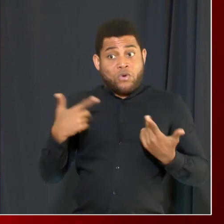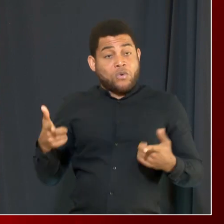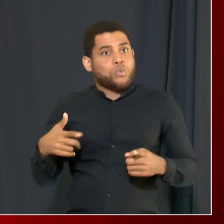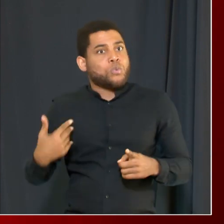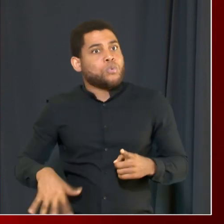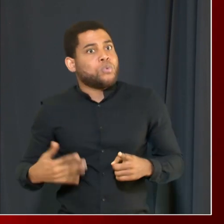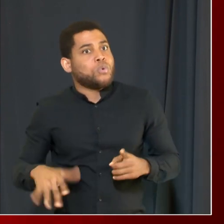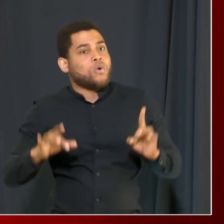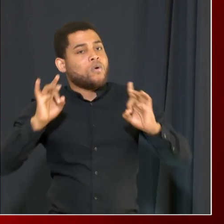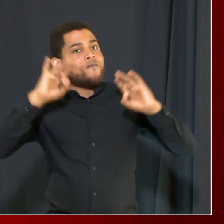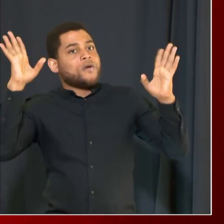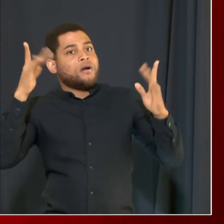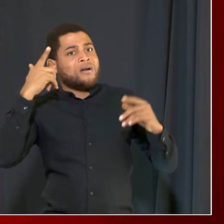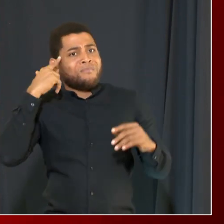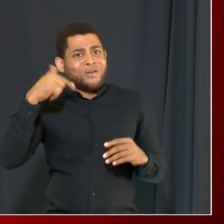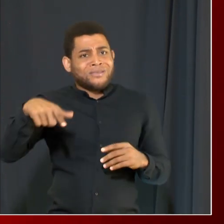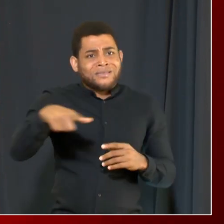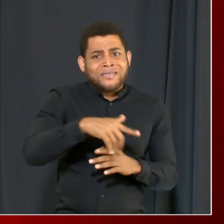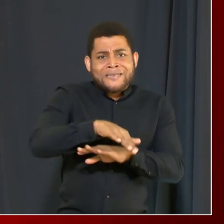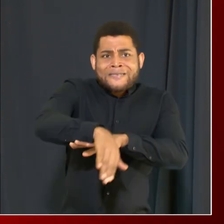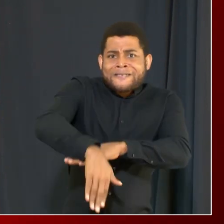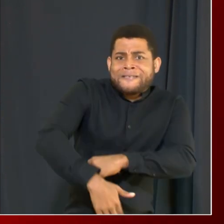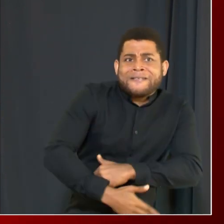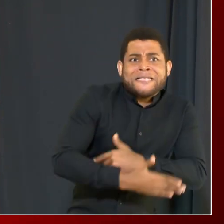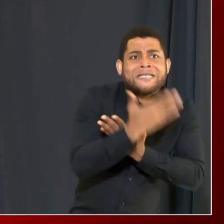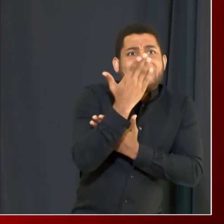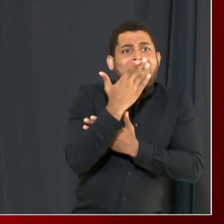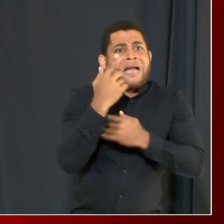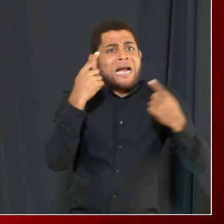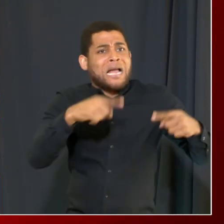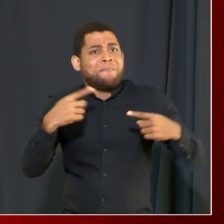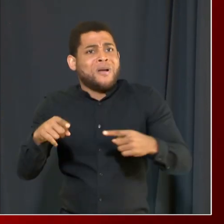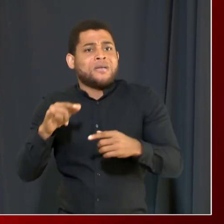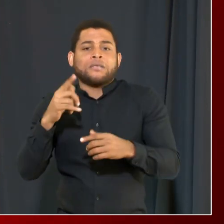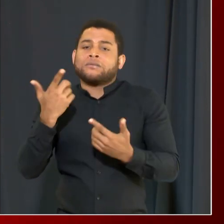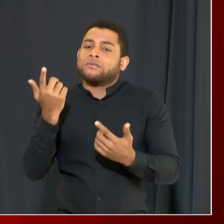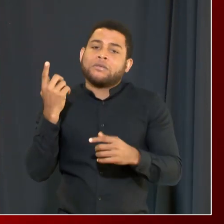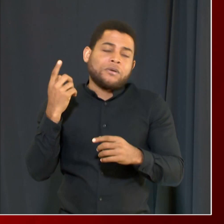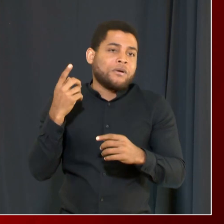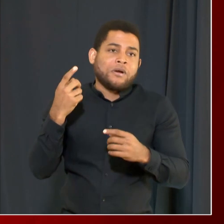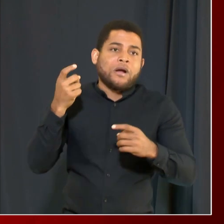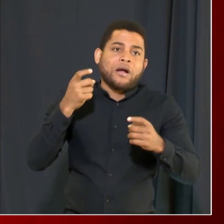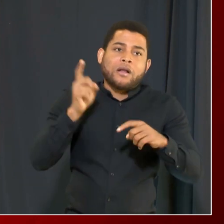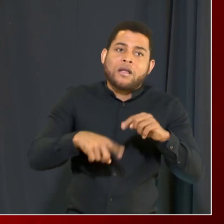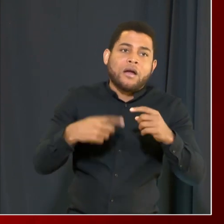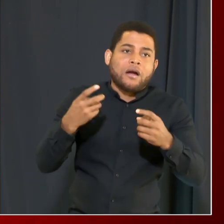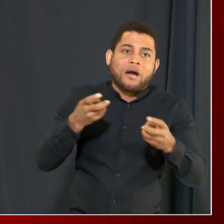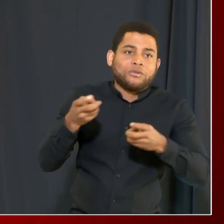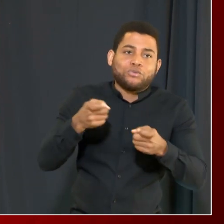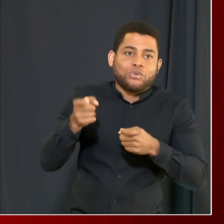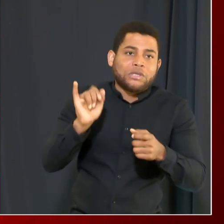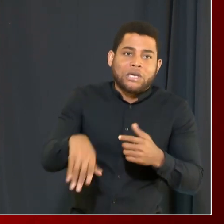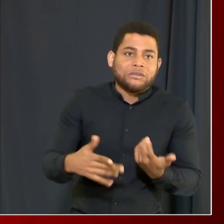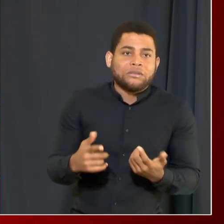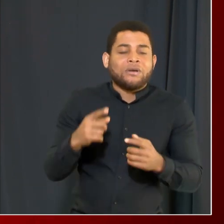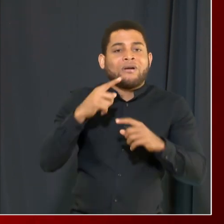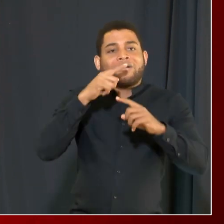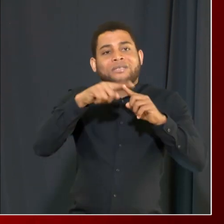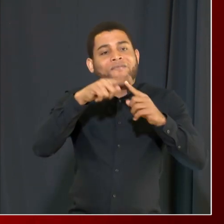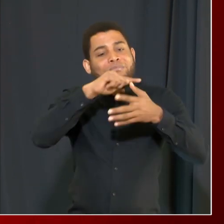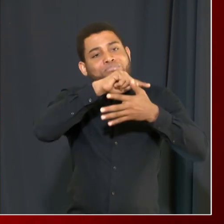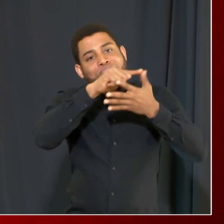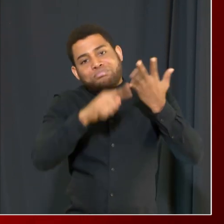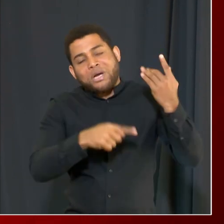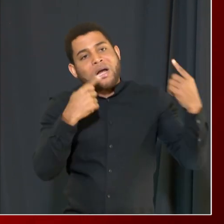because they're out in the middle of the night, and we really got to get a handle on that. So it's all of those factors in play, and we're trying to address all of those